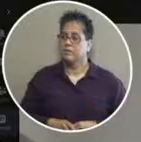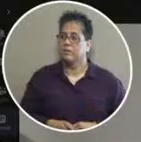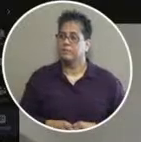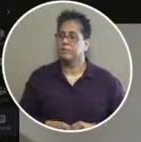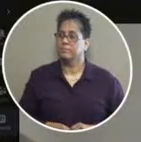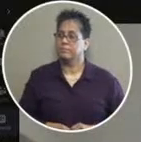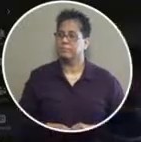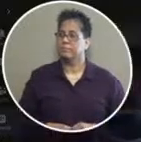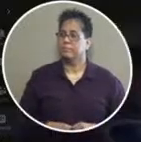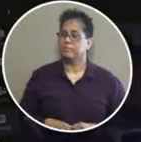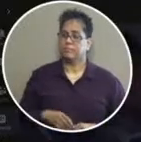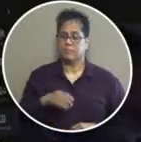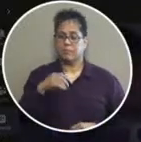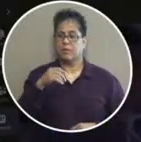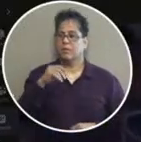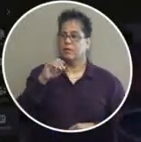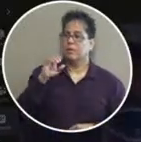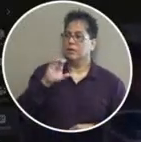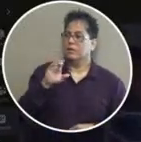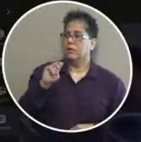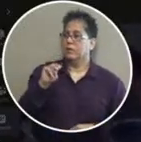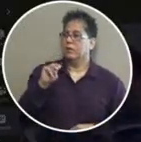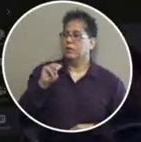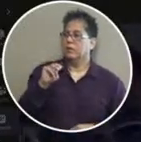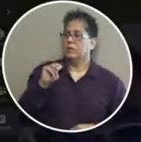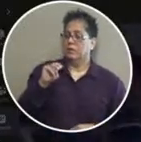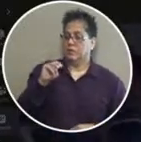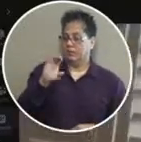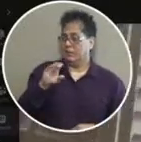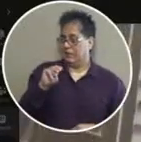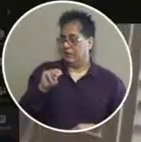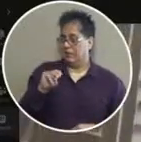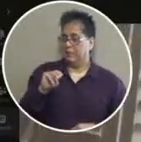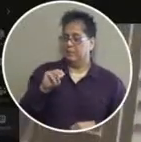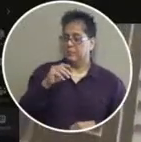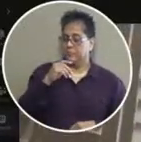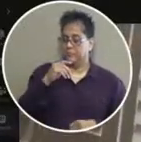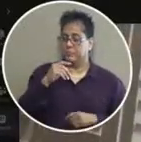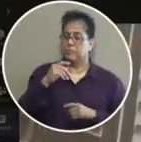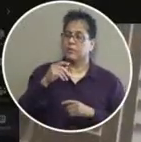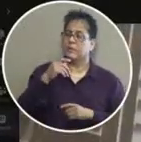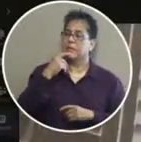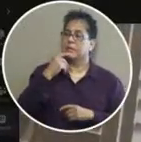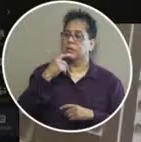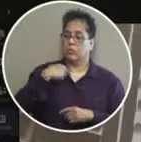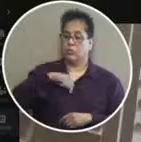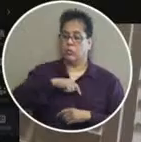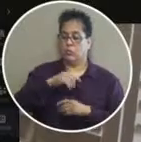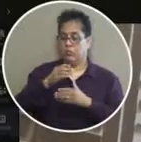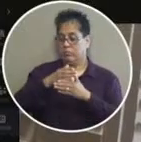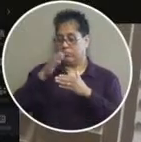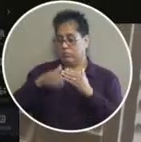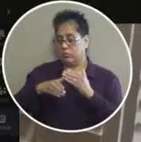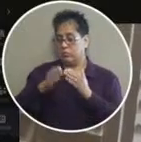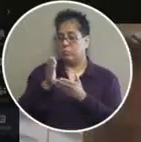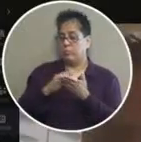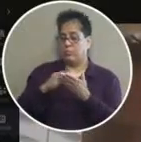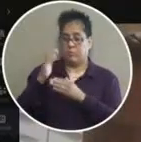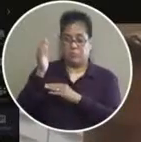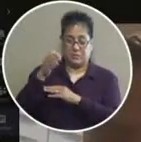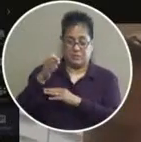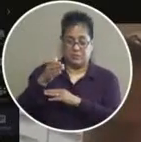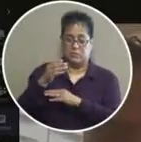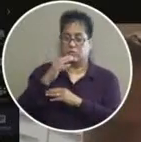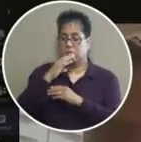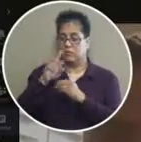what Jerome already said so that you and the rest of the council can hear this again. We included this in part of the presentation, but we